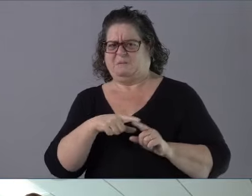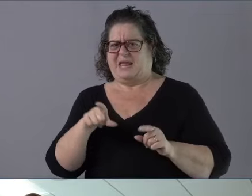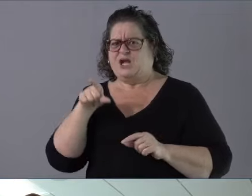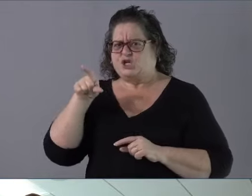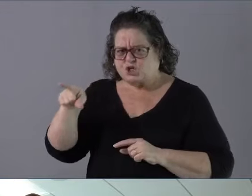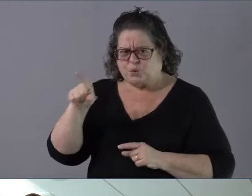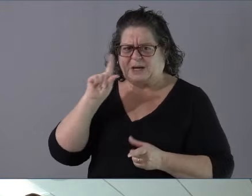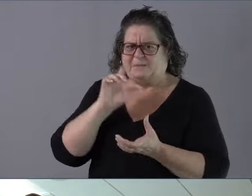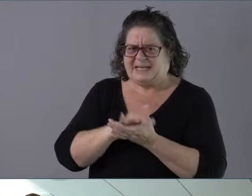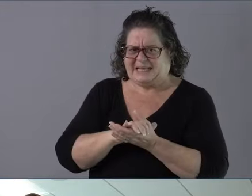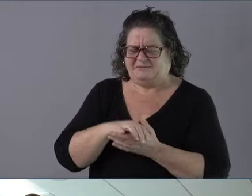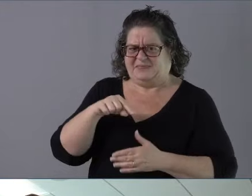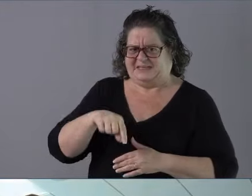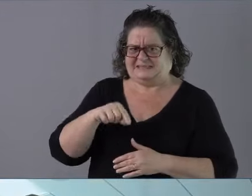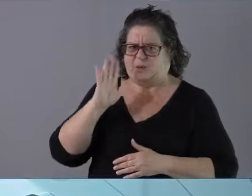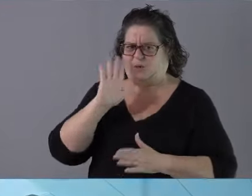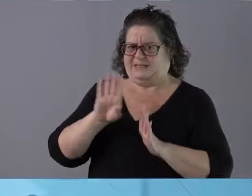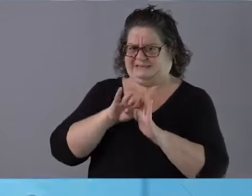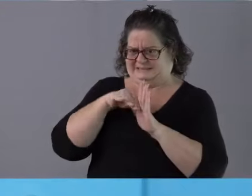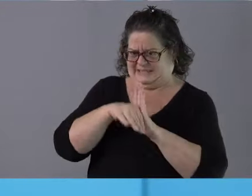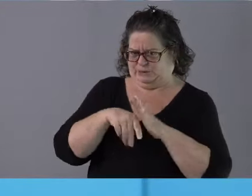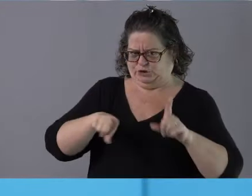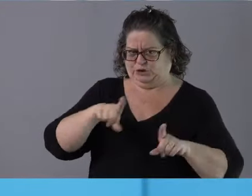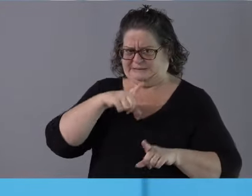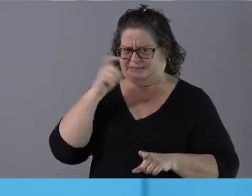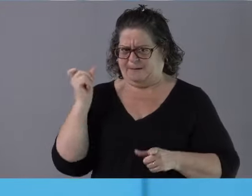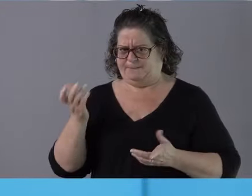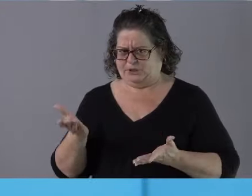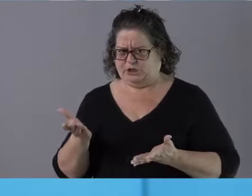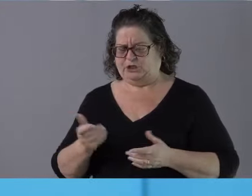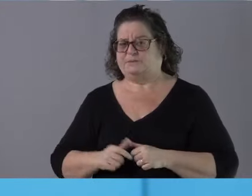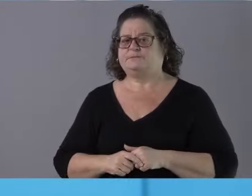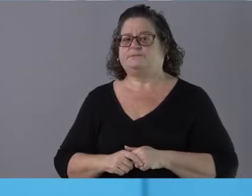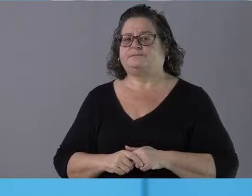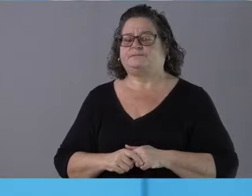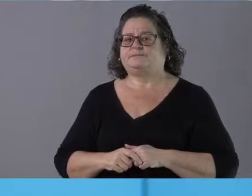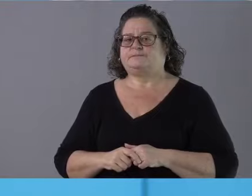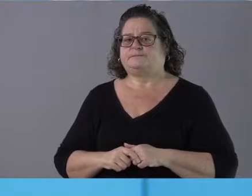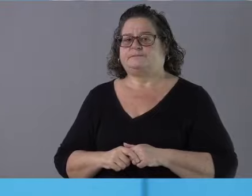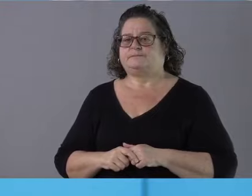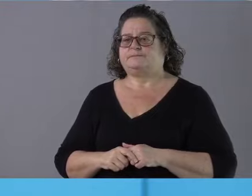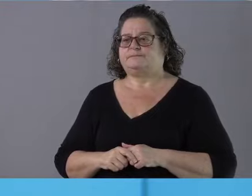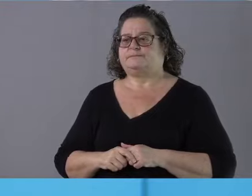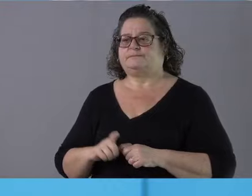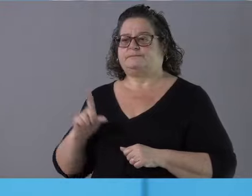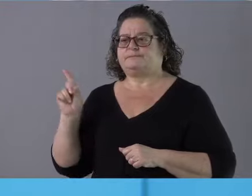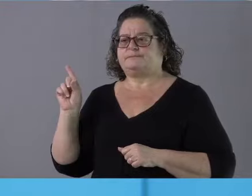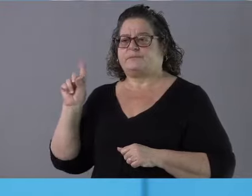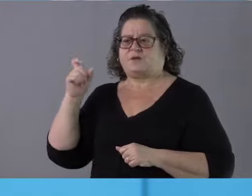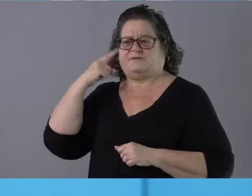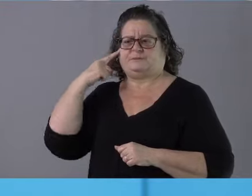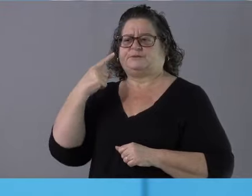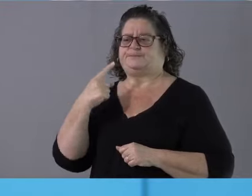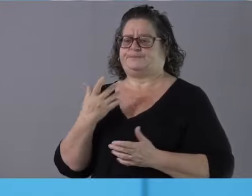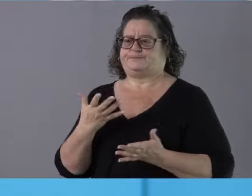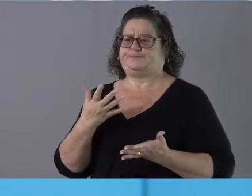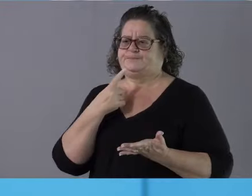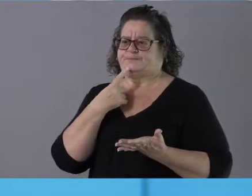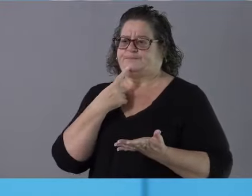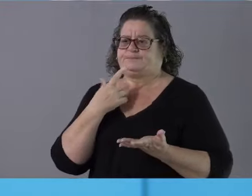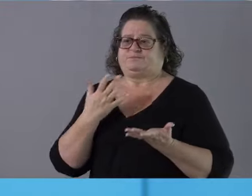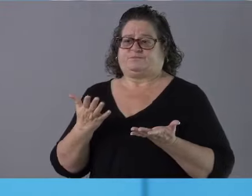summer? You have a question for Sonora Quest. We've been preparing since really sometime